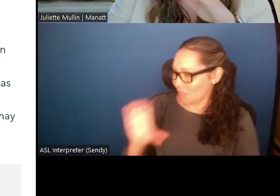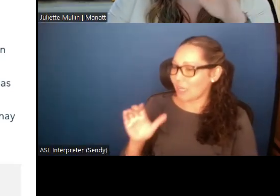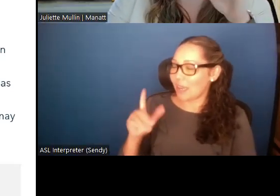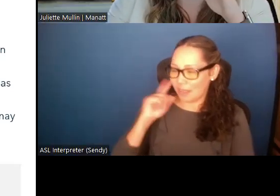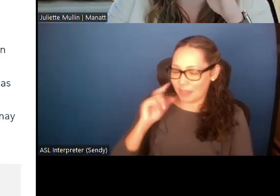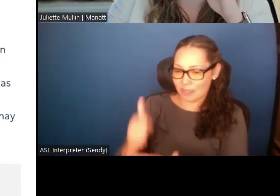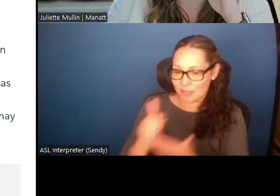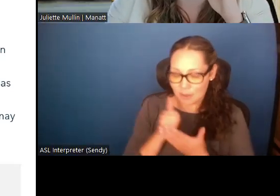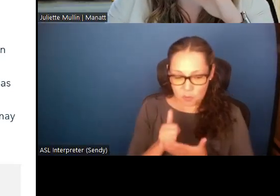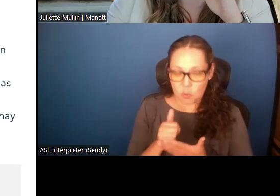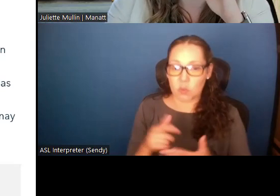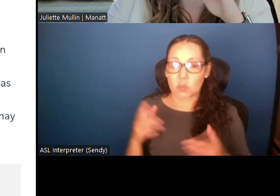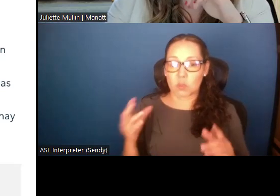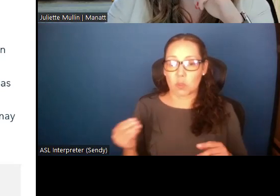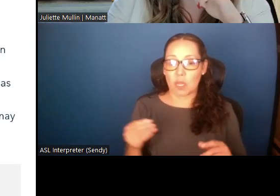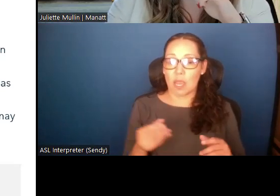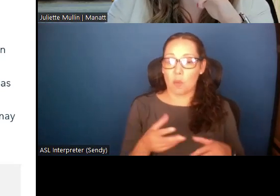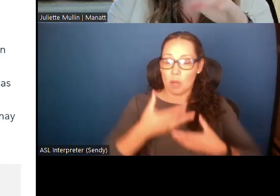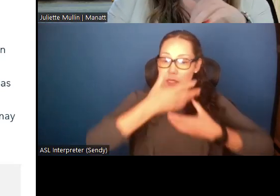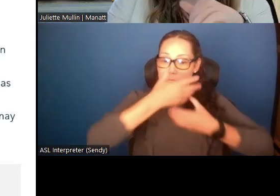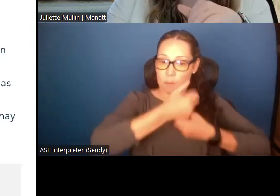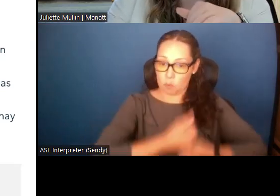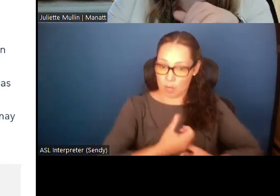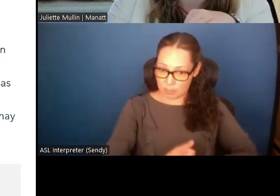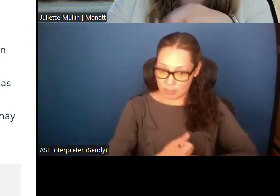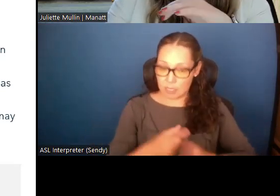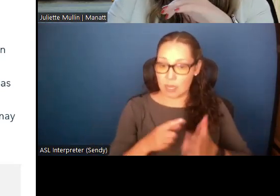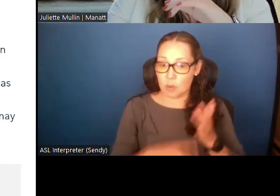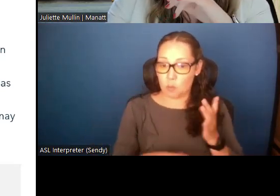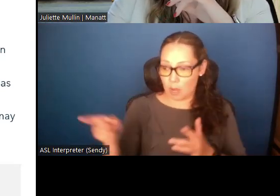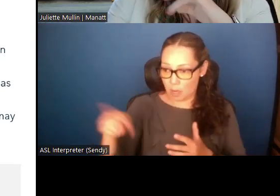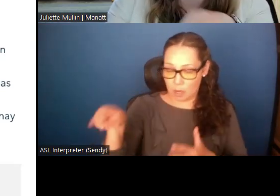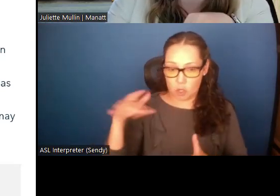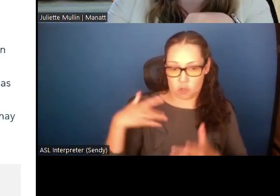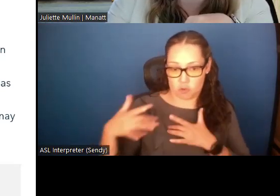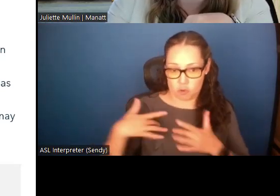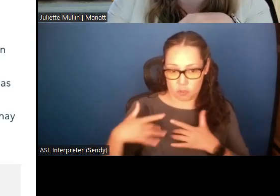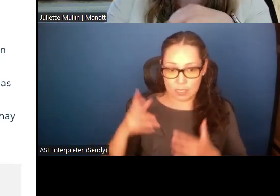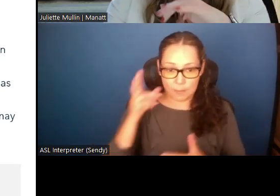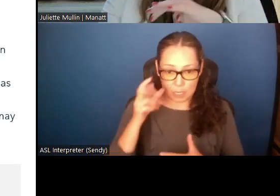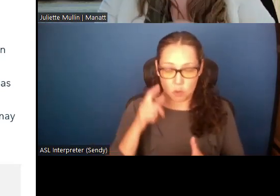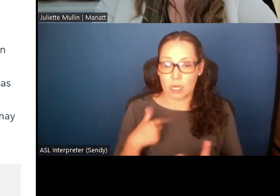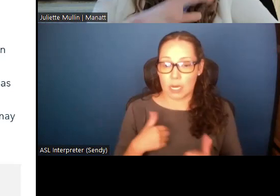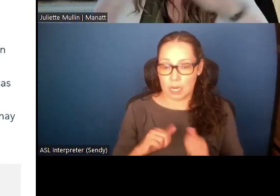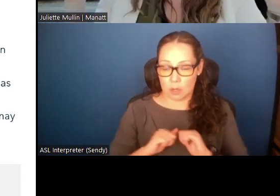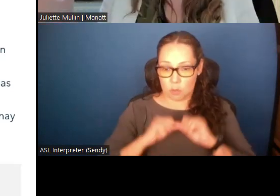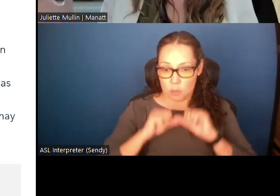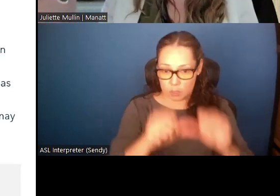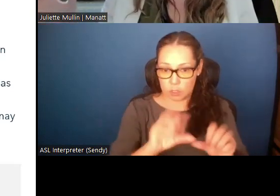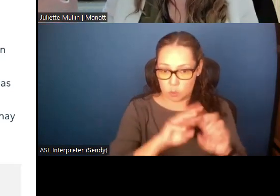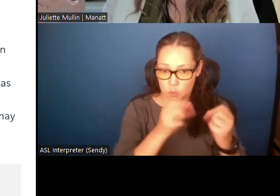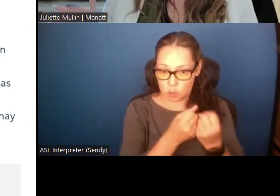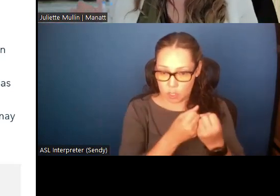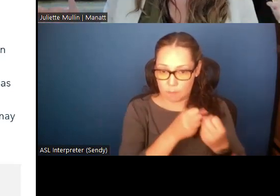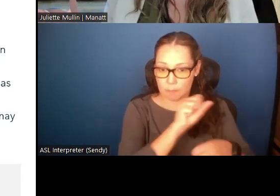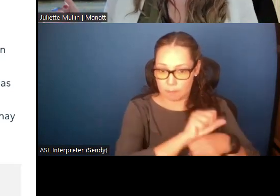summarize kind of the core elements of feedback that I'm hearing and how we may want to continue to workshop this. And then we're actually just going to pause